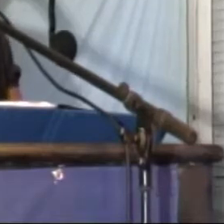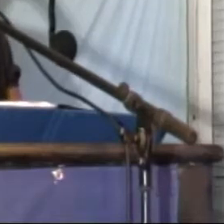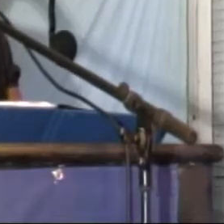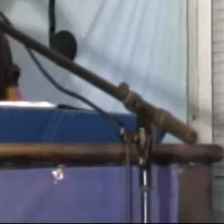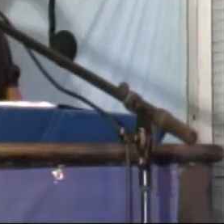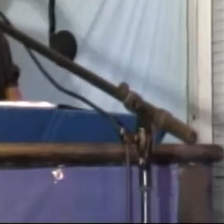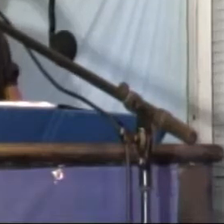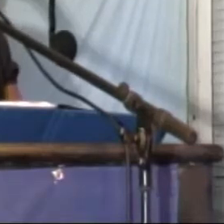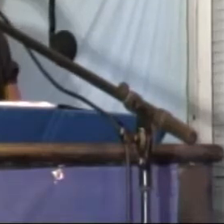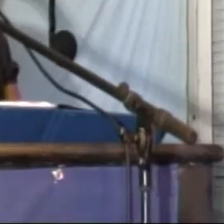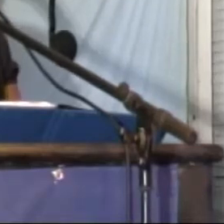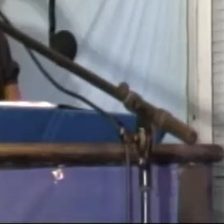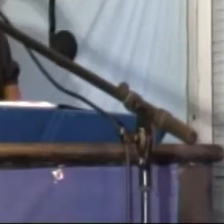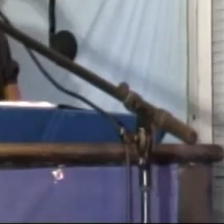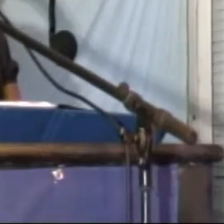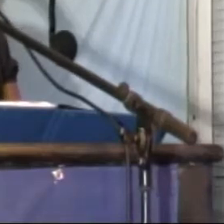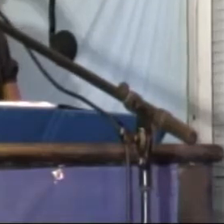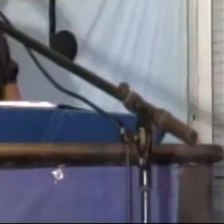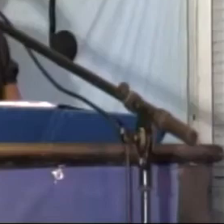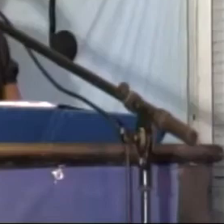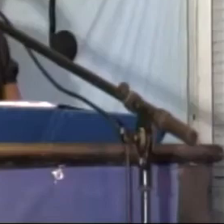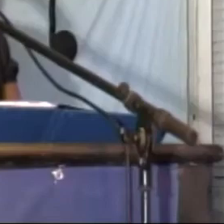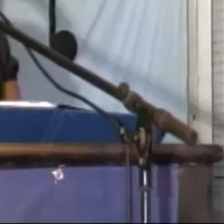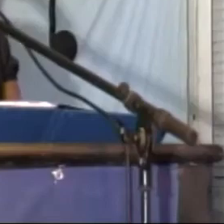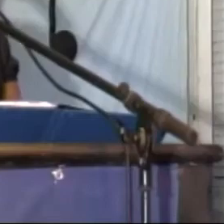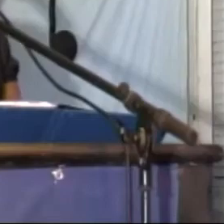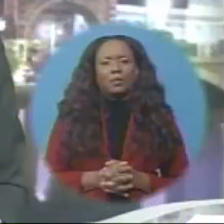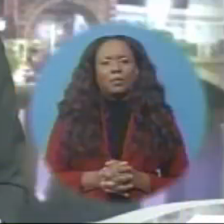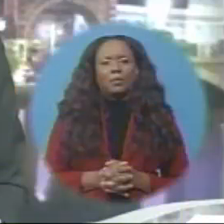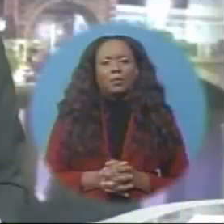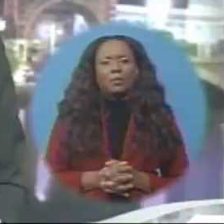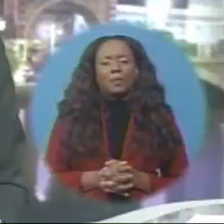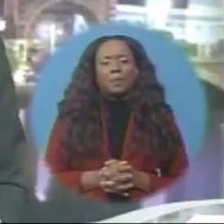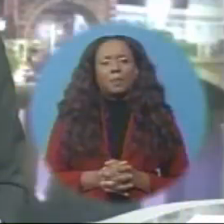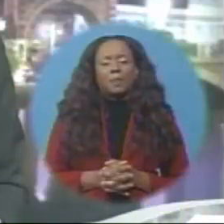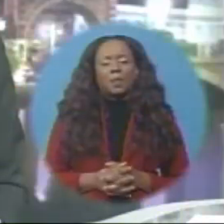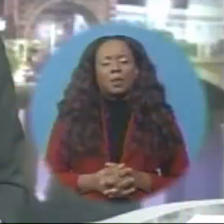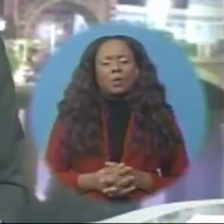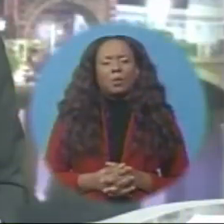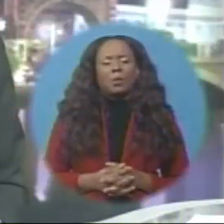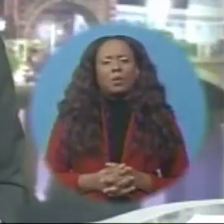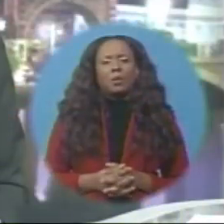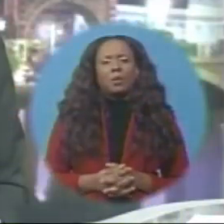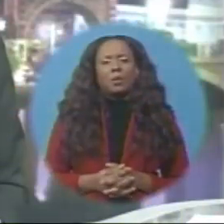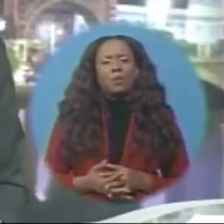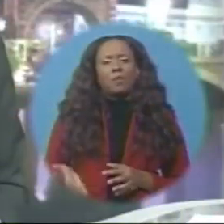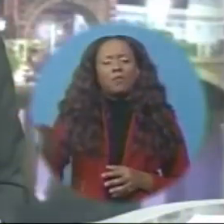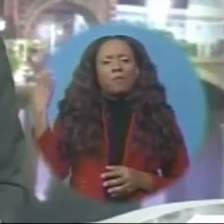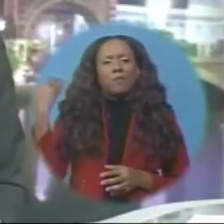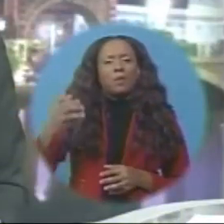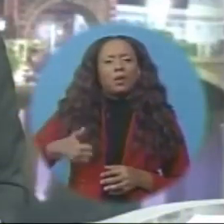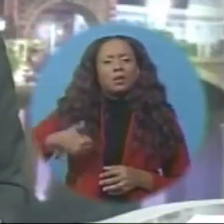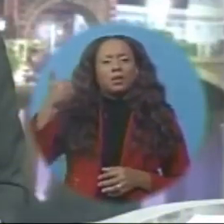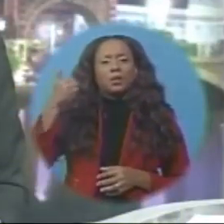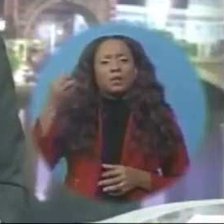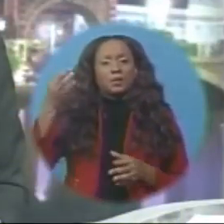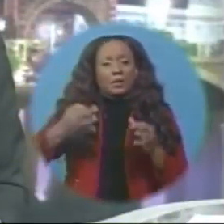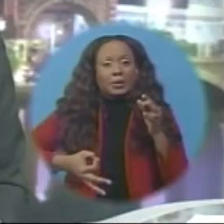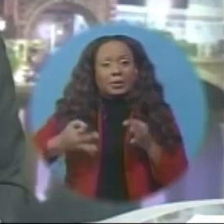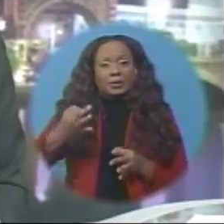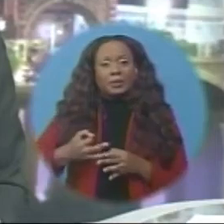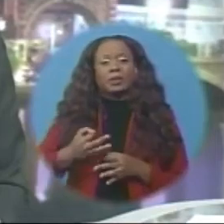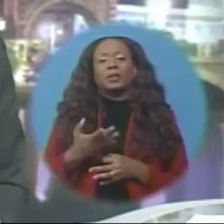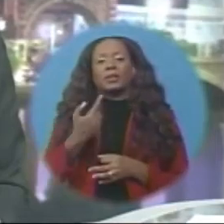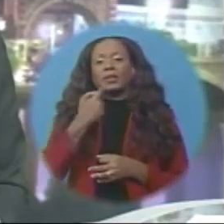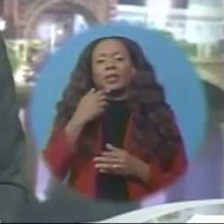of service, skills, and finance will. Former Chief Justice Sir David Simmons is of the view